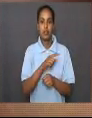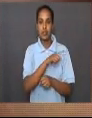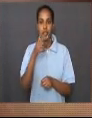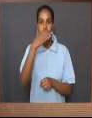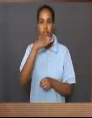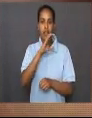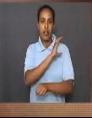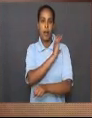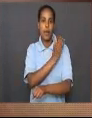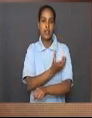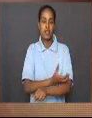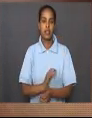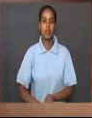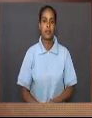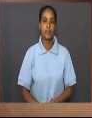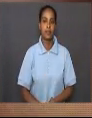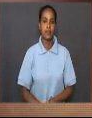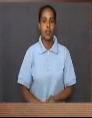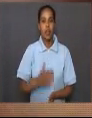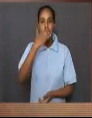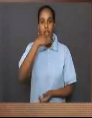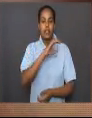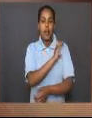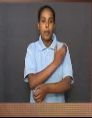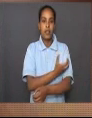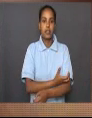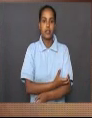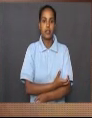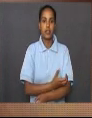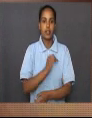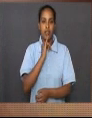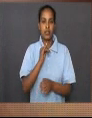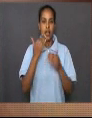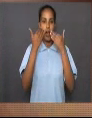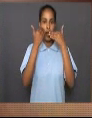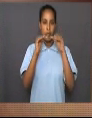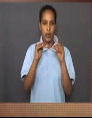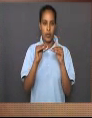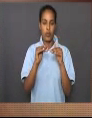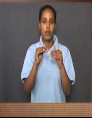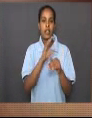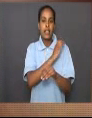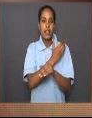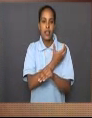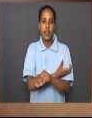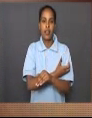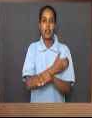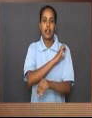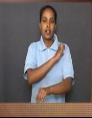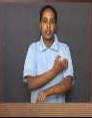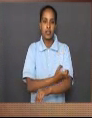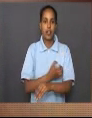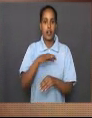heat capacity. Heat capacity is the amount of heat energy that